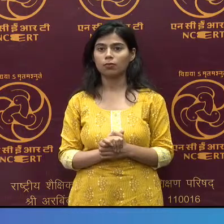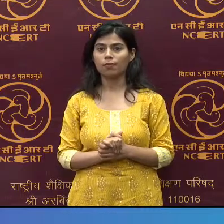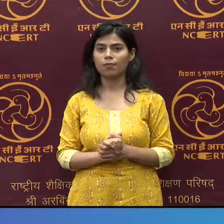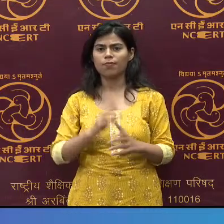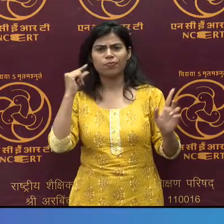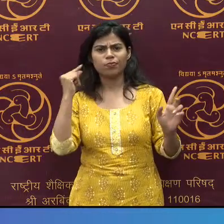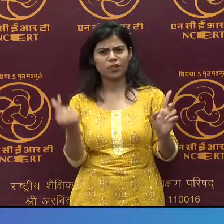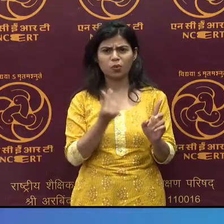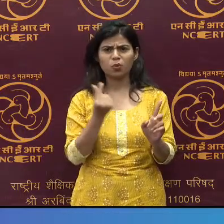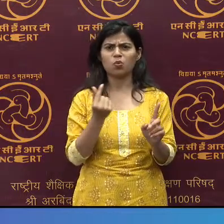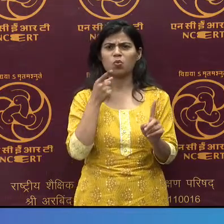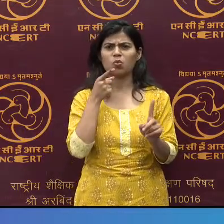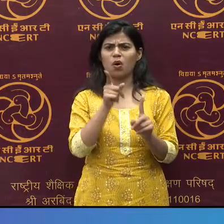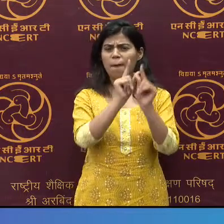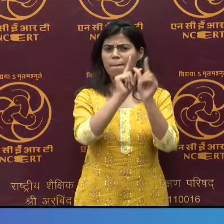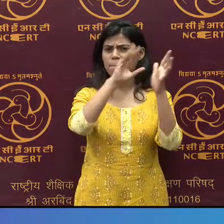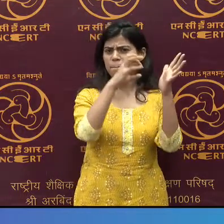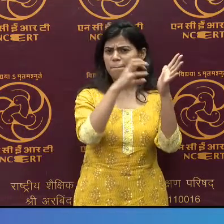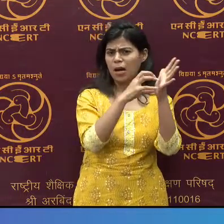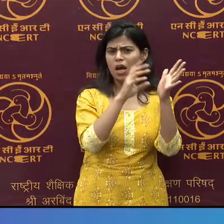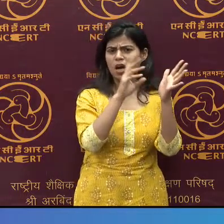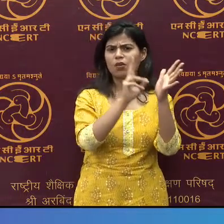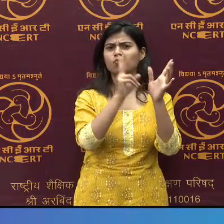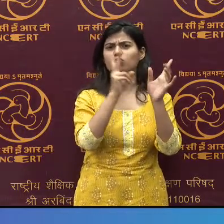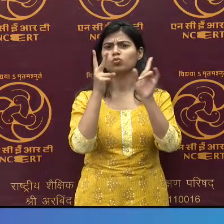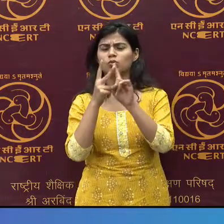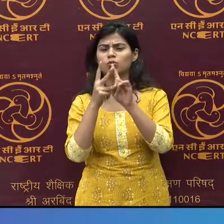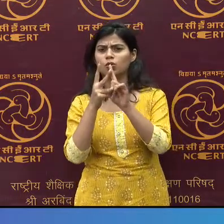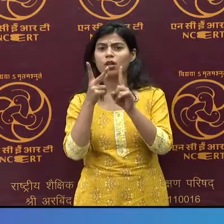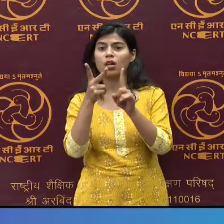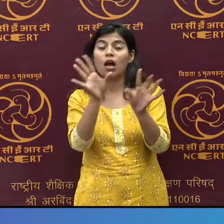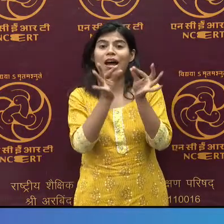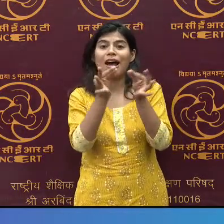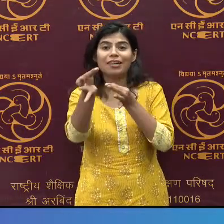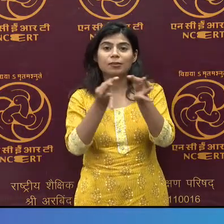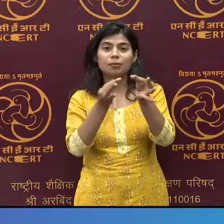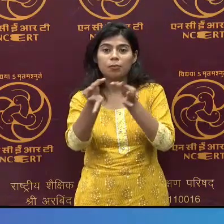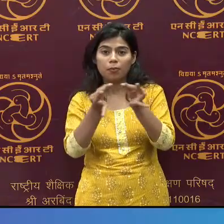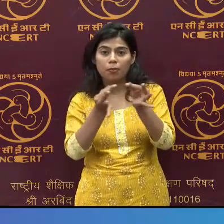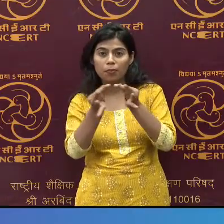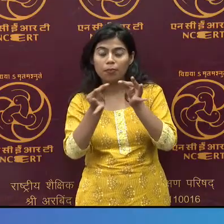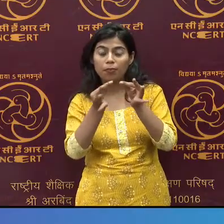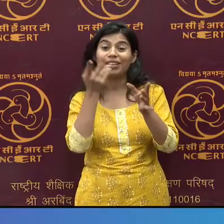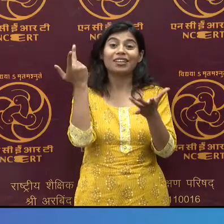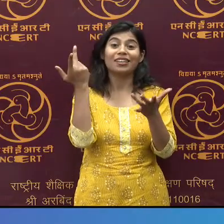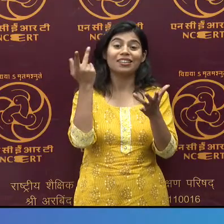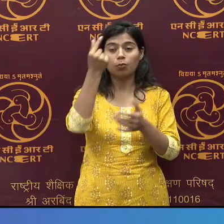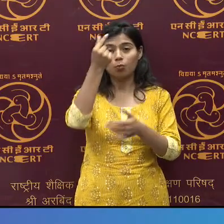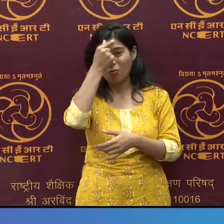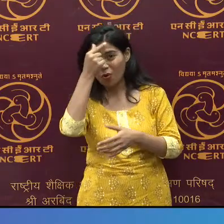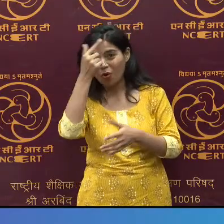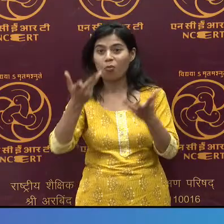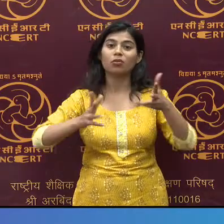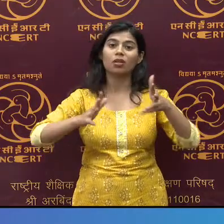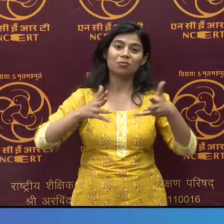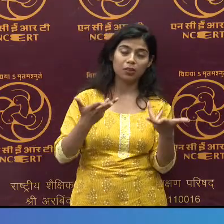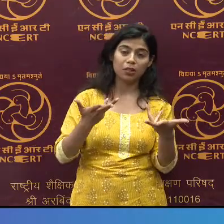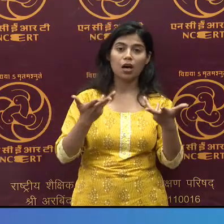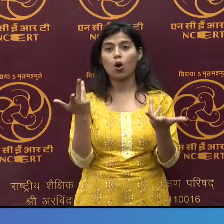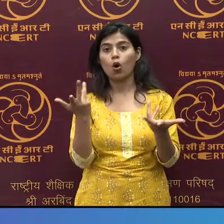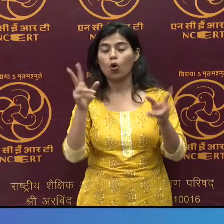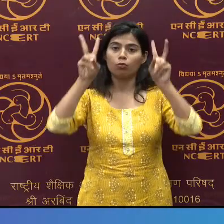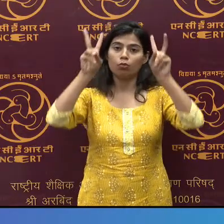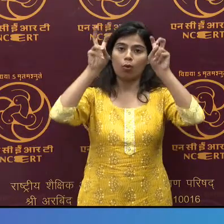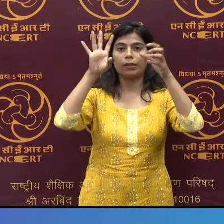usually paragraph 2 of the article explains the cause and effect relationship between the theme and whatever am